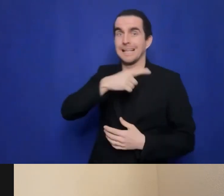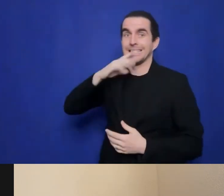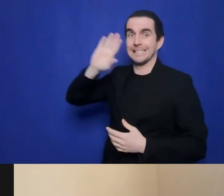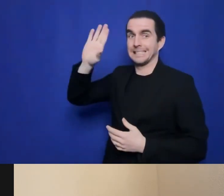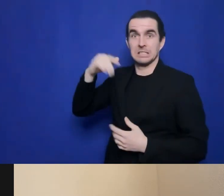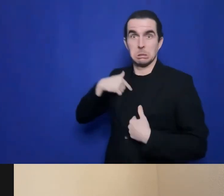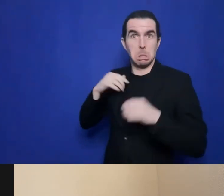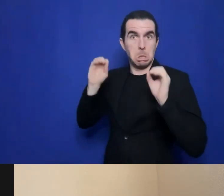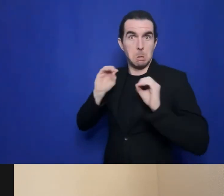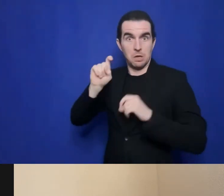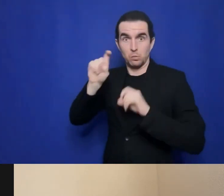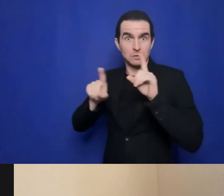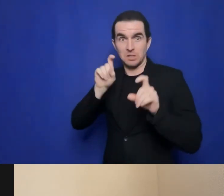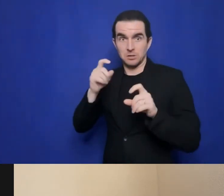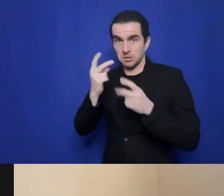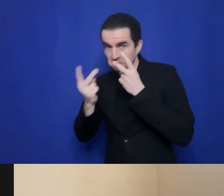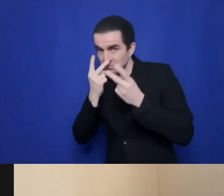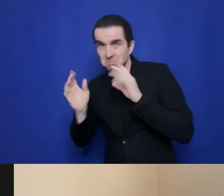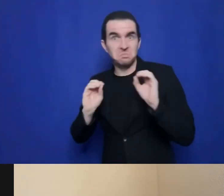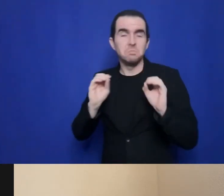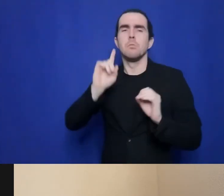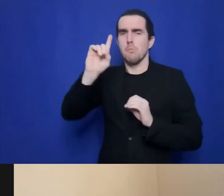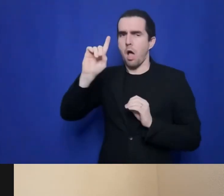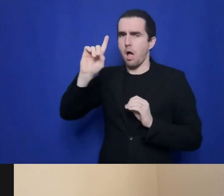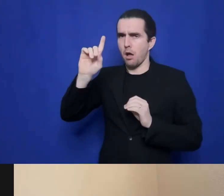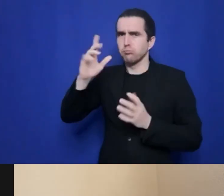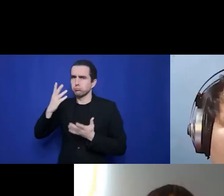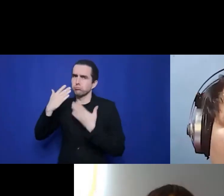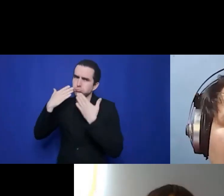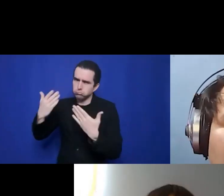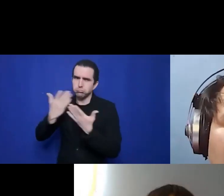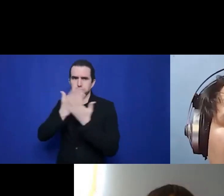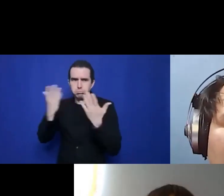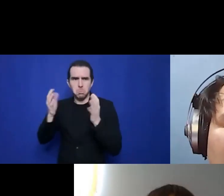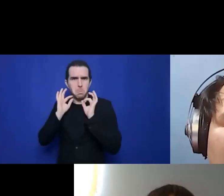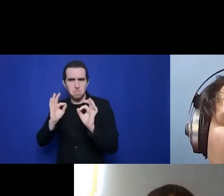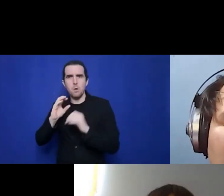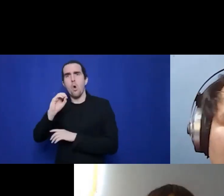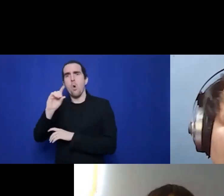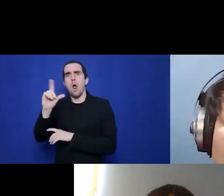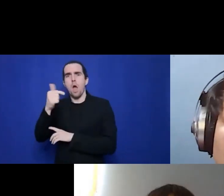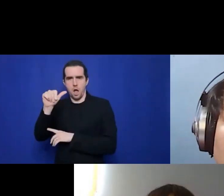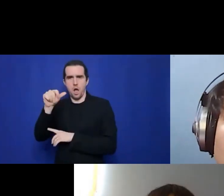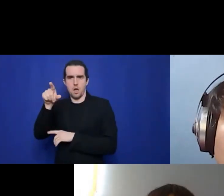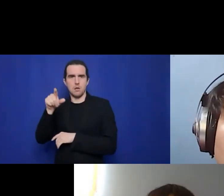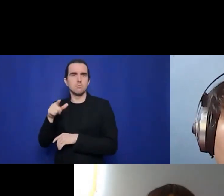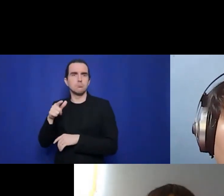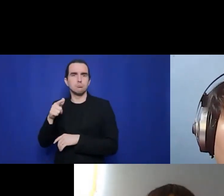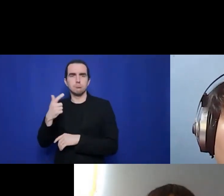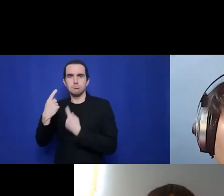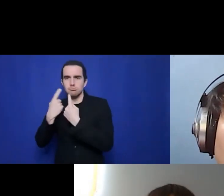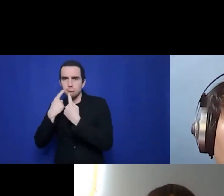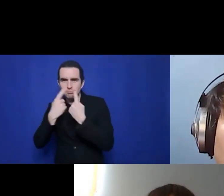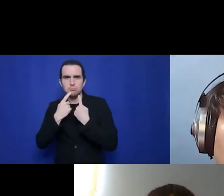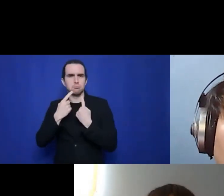Olga. She talks about very prestigious universities that have been subject to a lawsuit because they